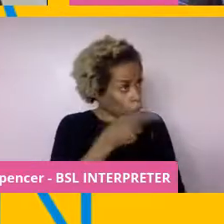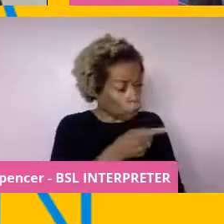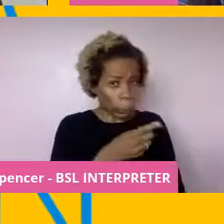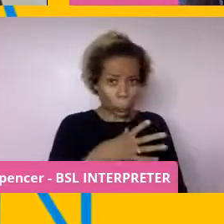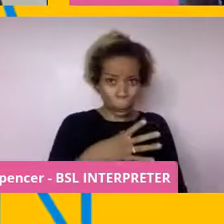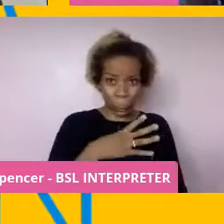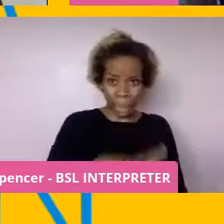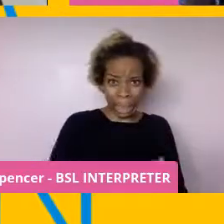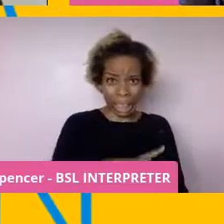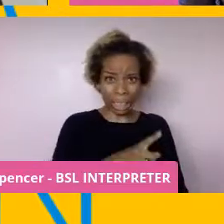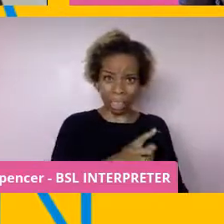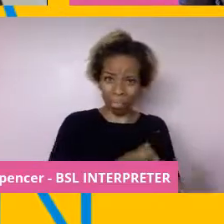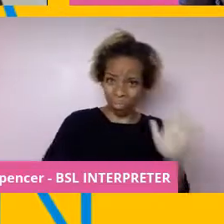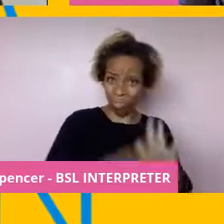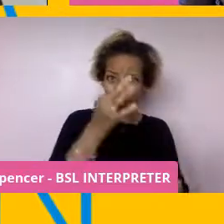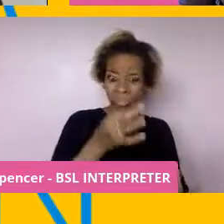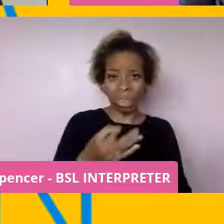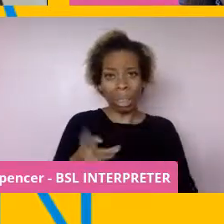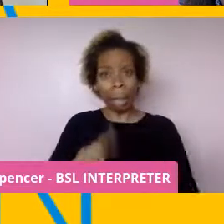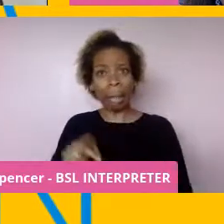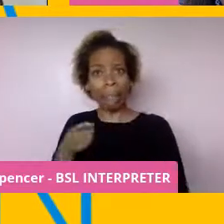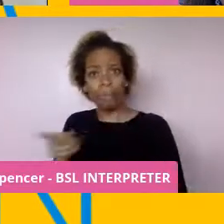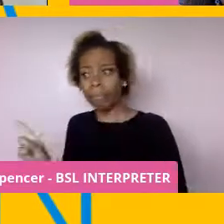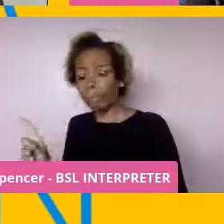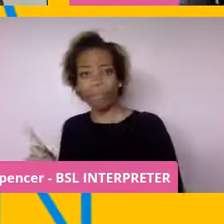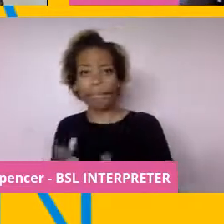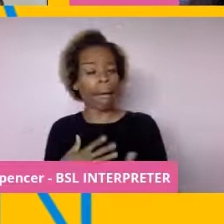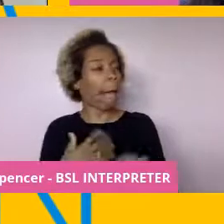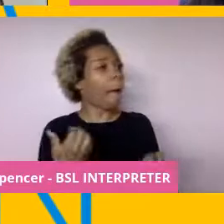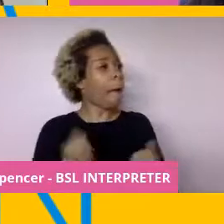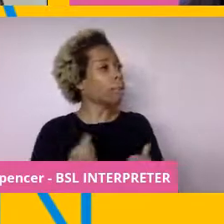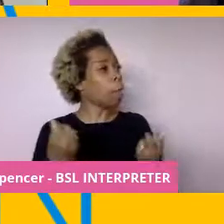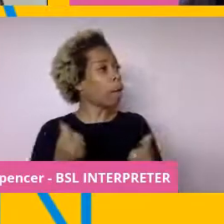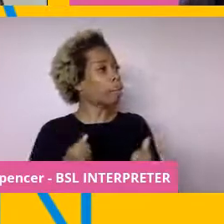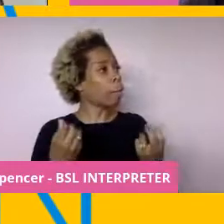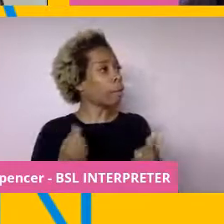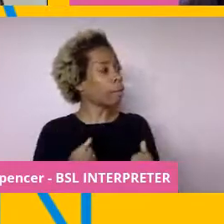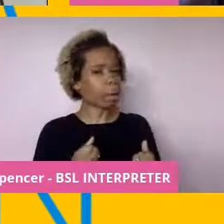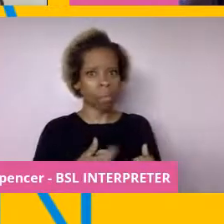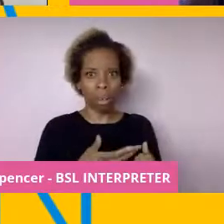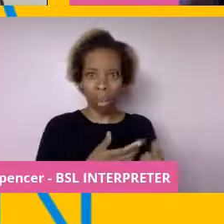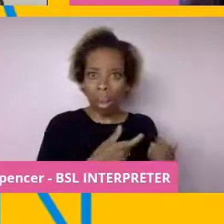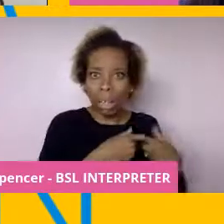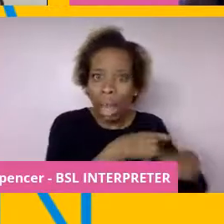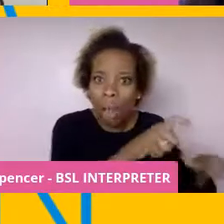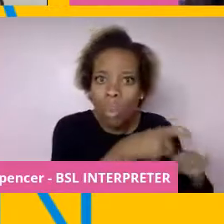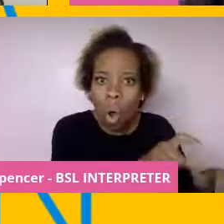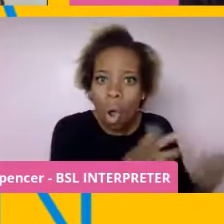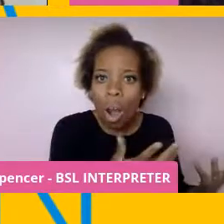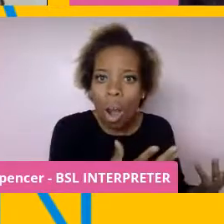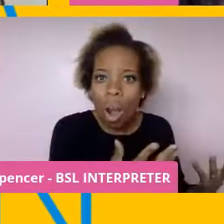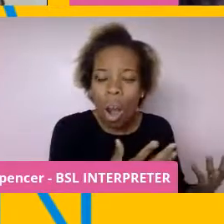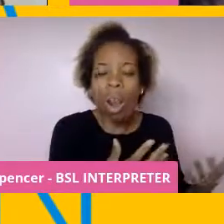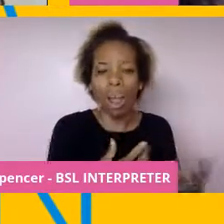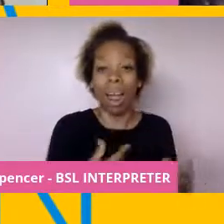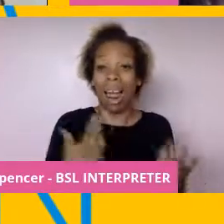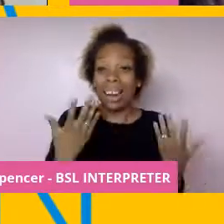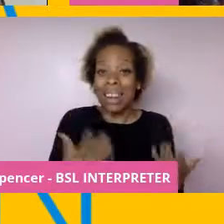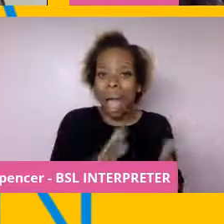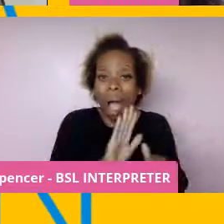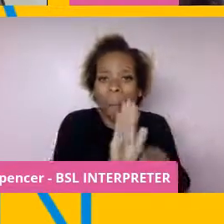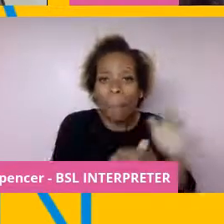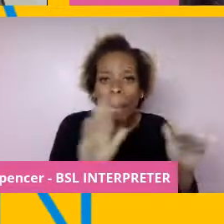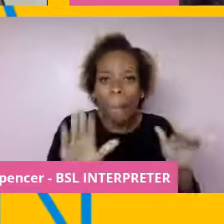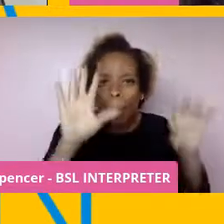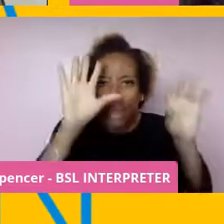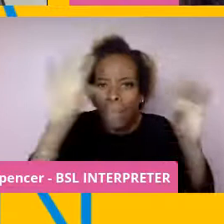legitimising their employment practices won't be tolerated. And we've begun to kind of get that buy-in within Liverpool. We have a lot more work to do at local